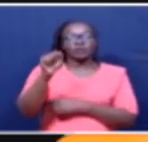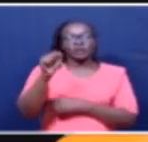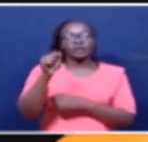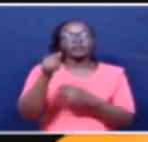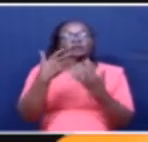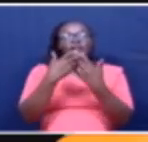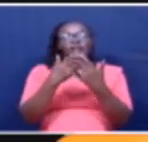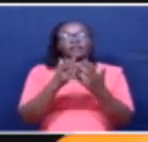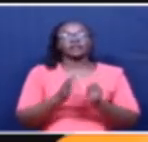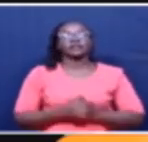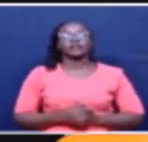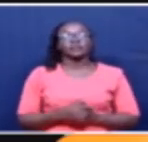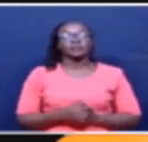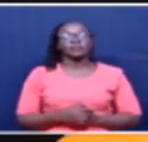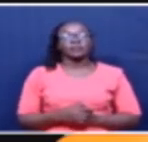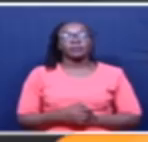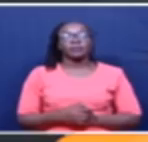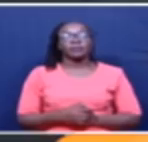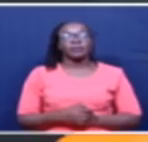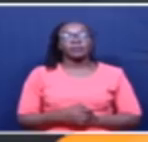Agency.